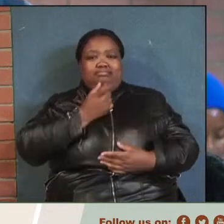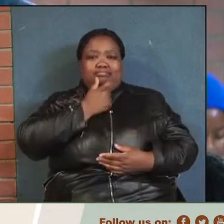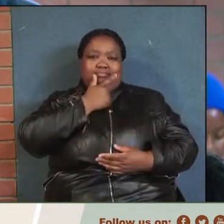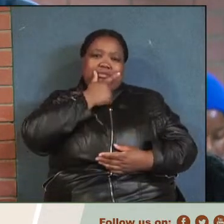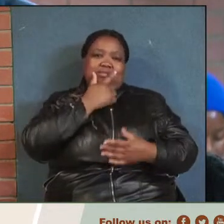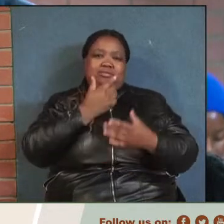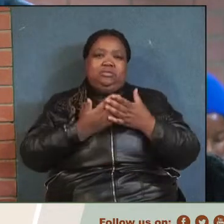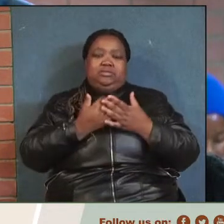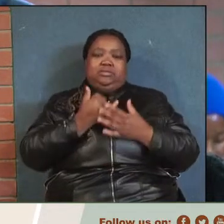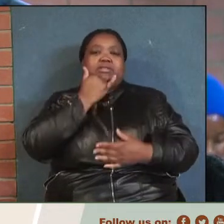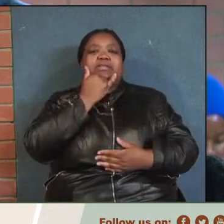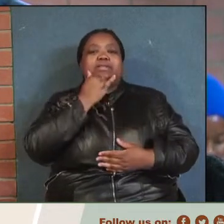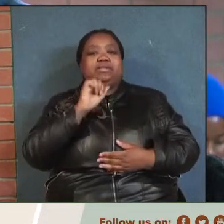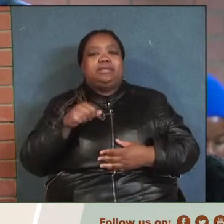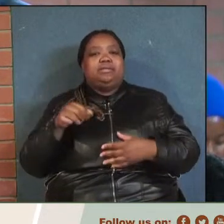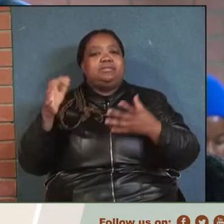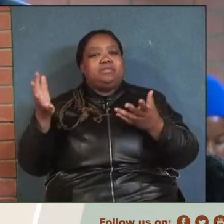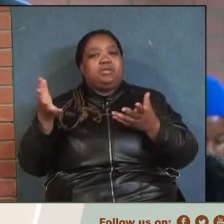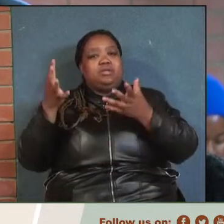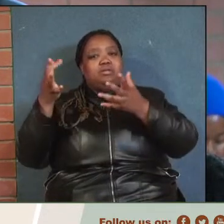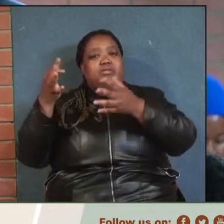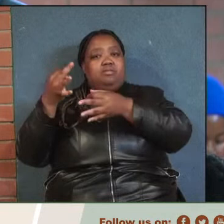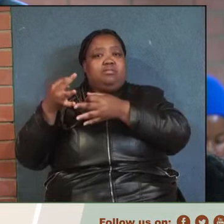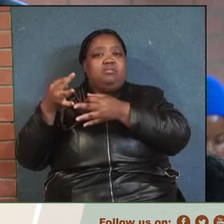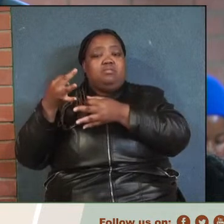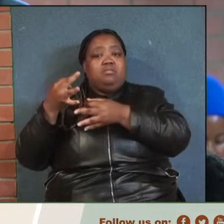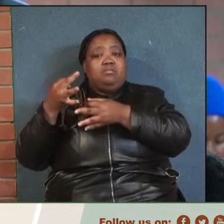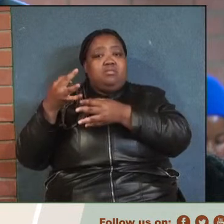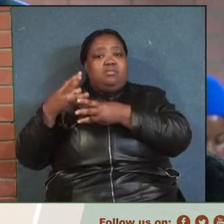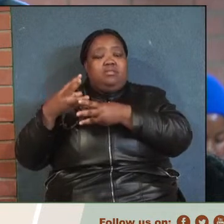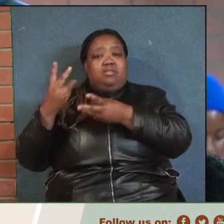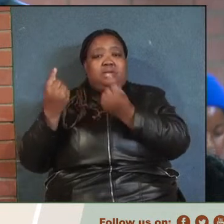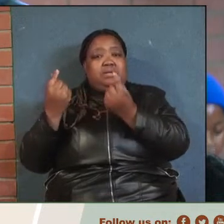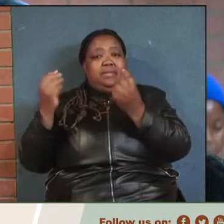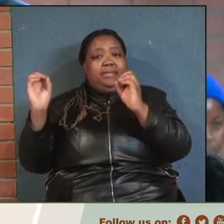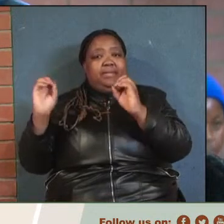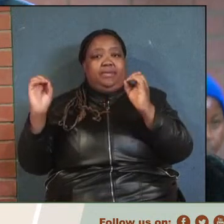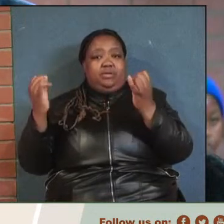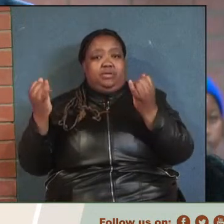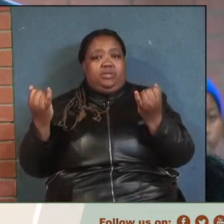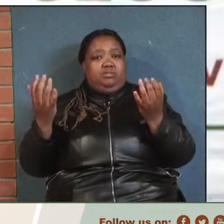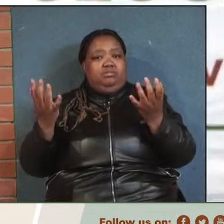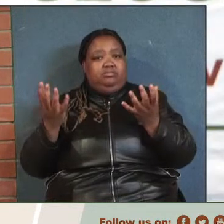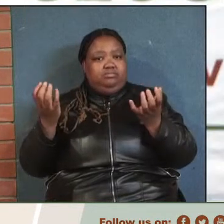smiles on our parents who are financially disabled. With a humble spirit, I submit my protestation.